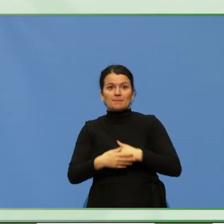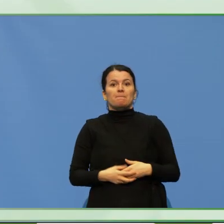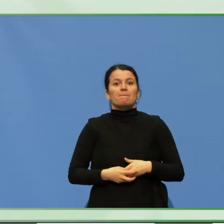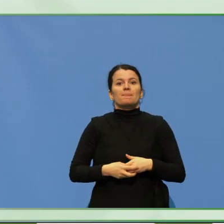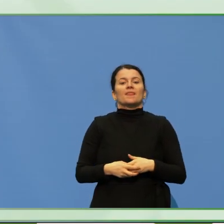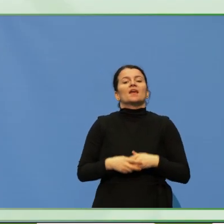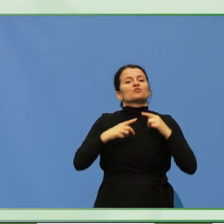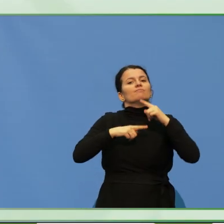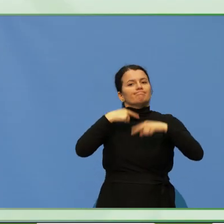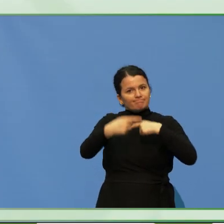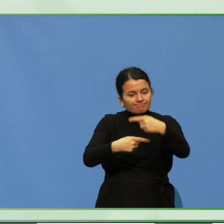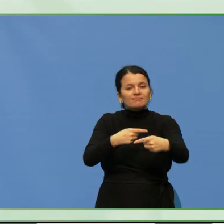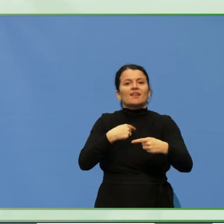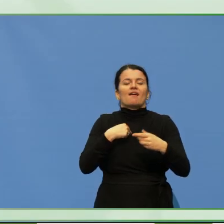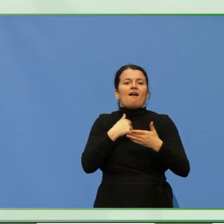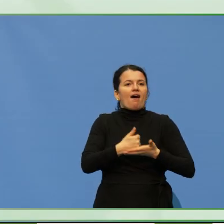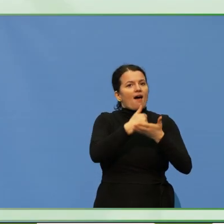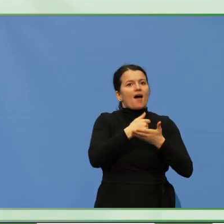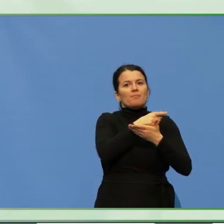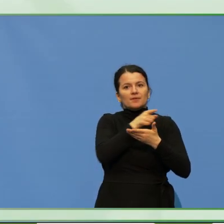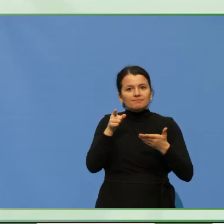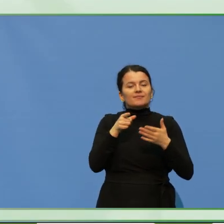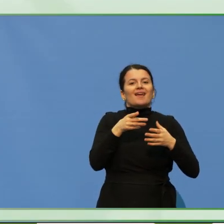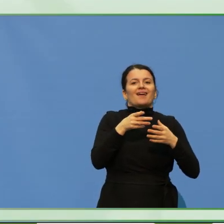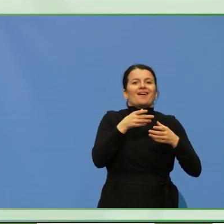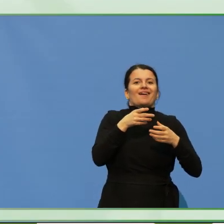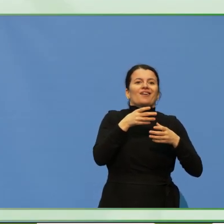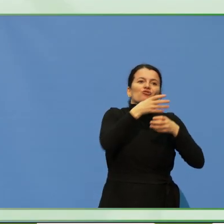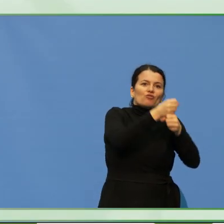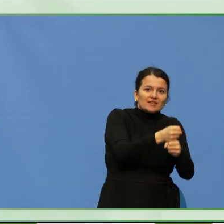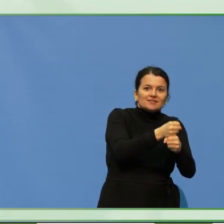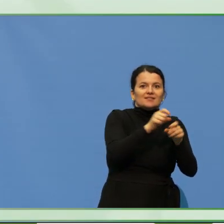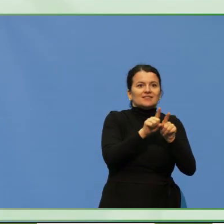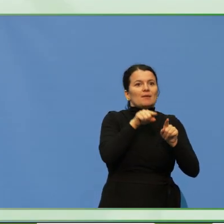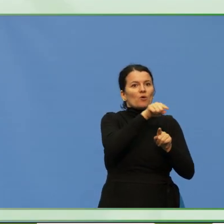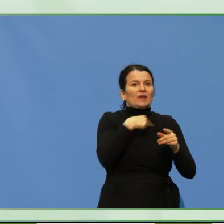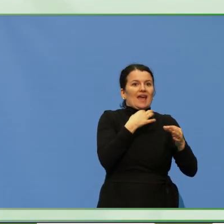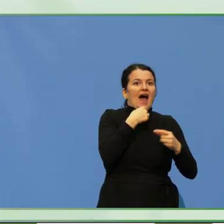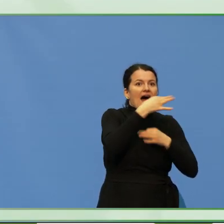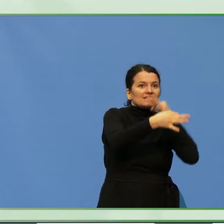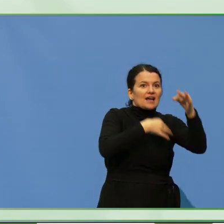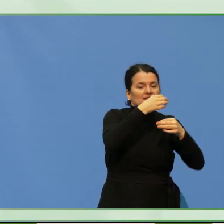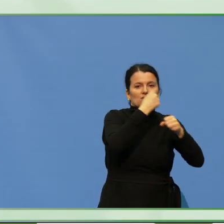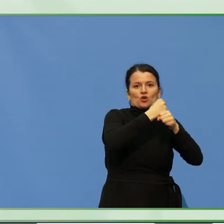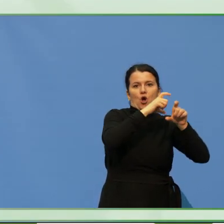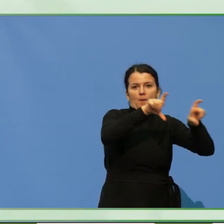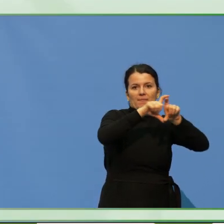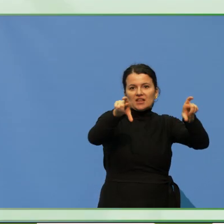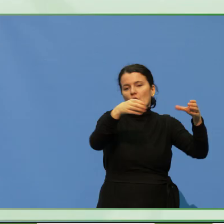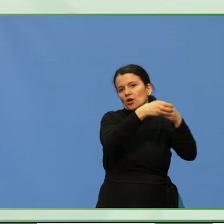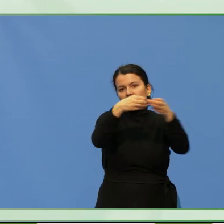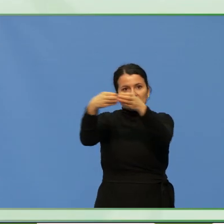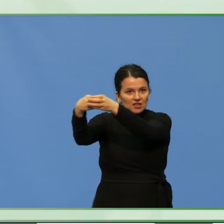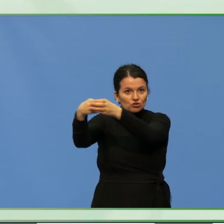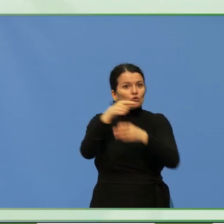trust, it's ensuring that the labor is not on the disabled person or the marginalized person in order to communicate what they need in order to be successful, because